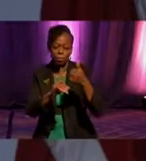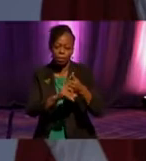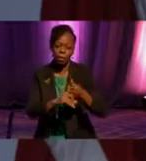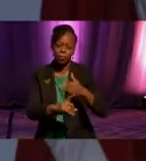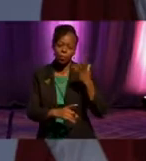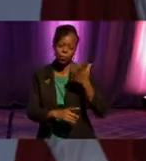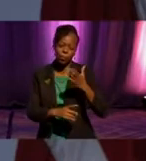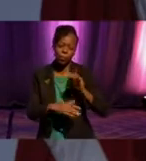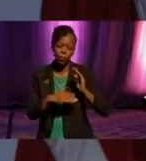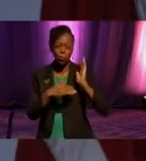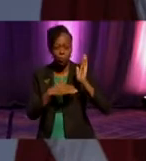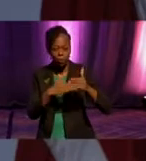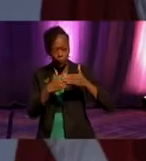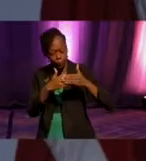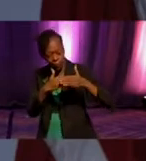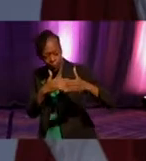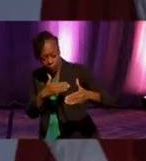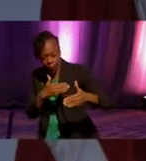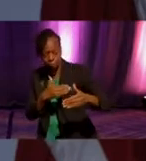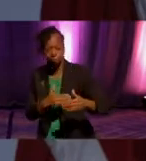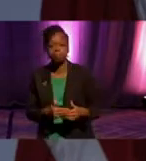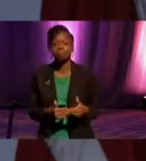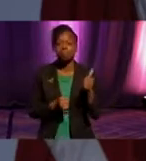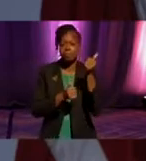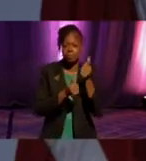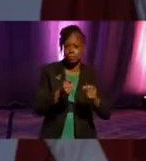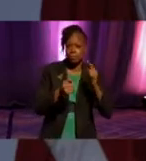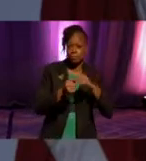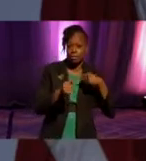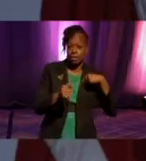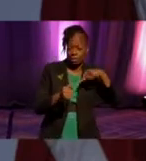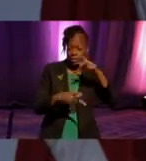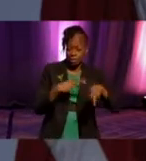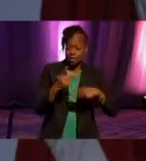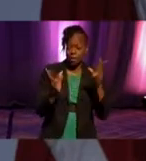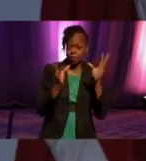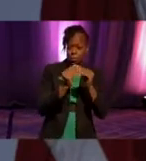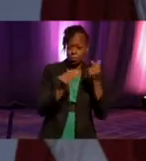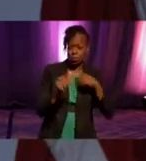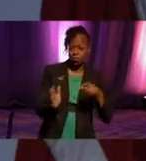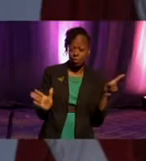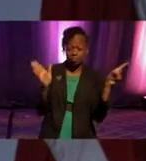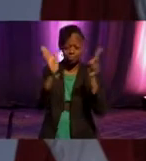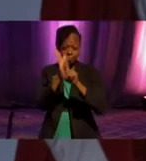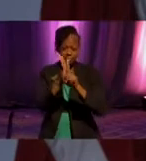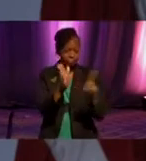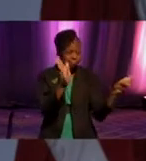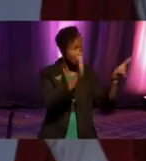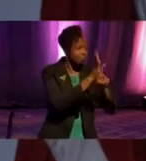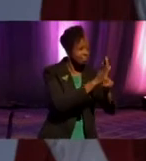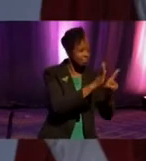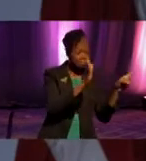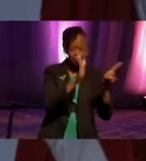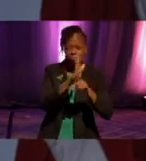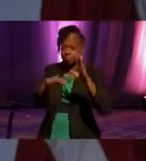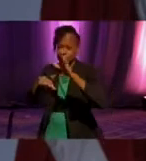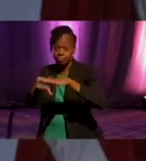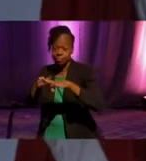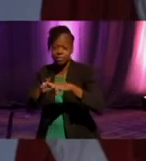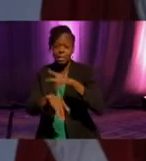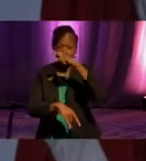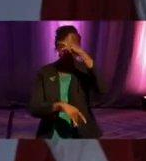these summits, we have sounded the alarm on the fact that Black women are 4 times more likely than white women to die